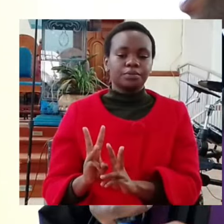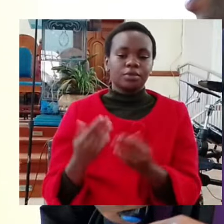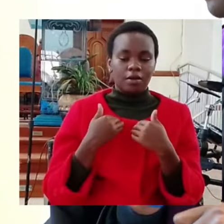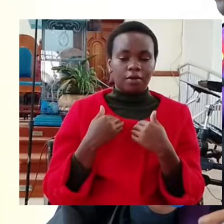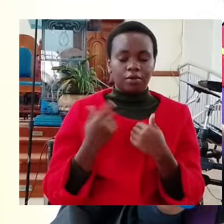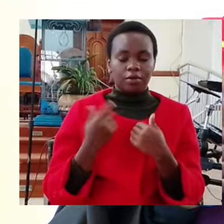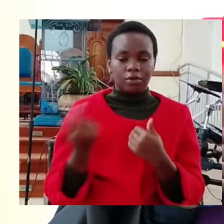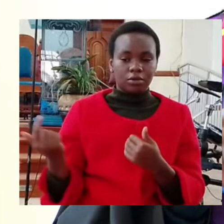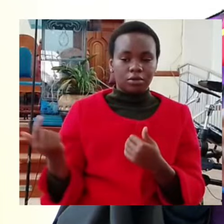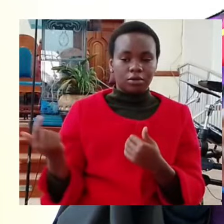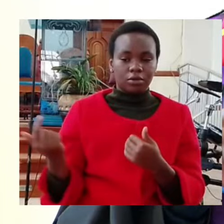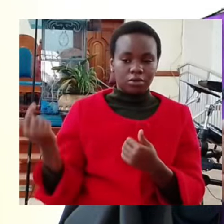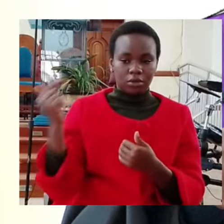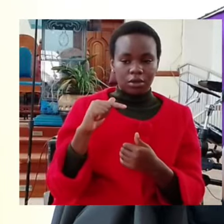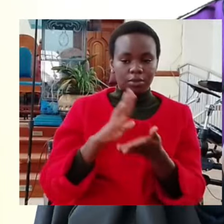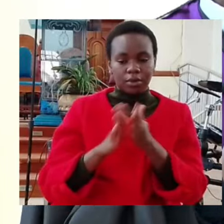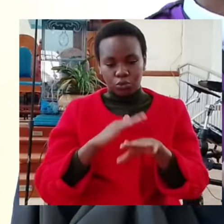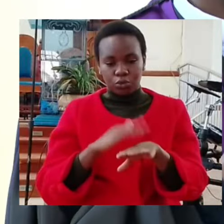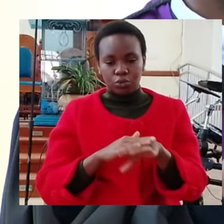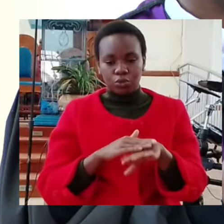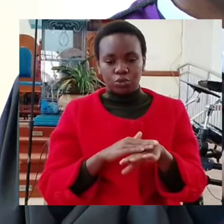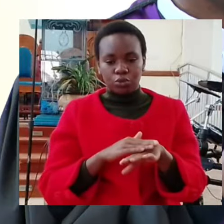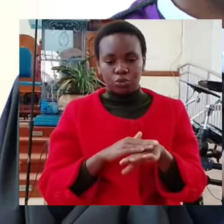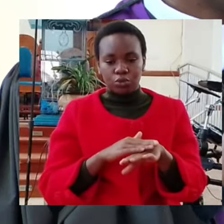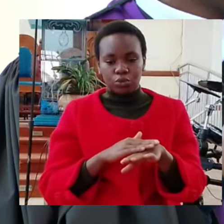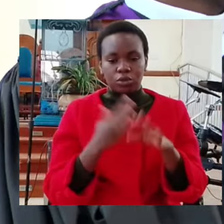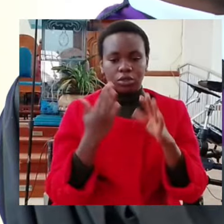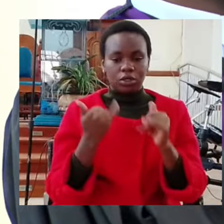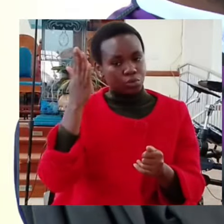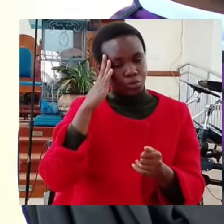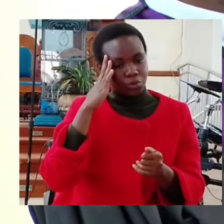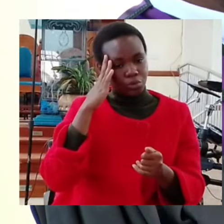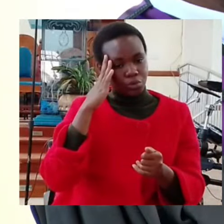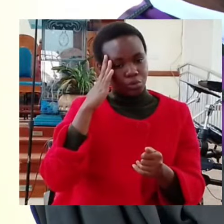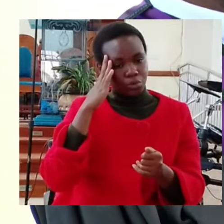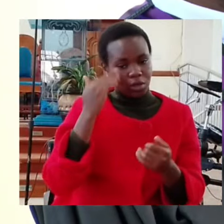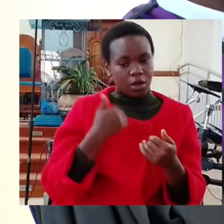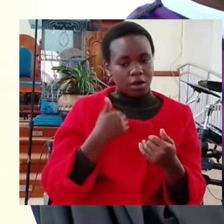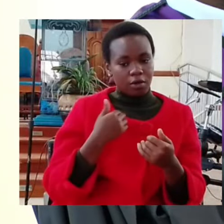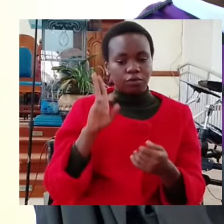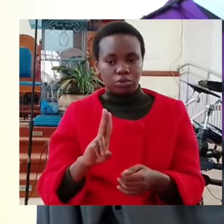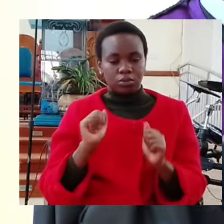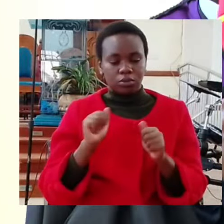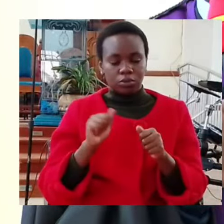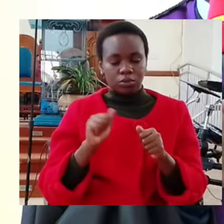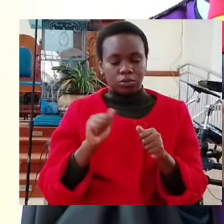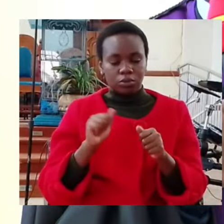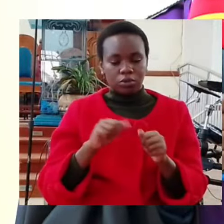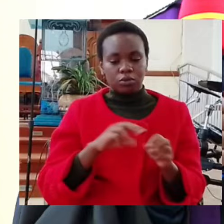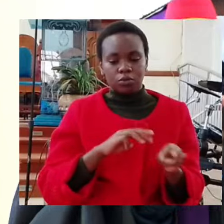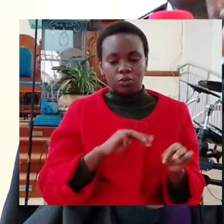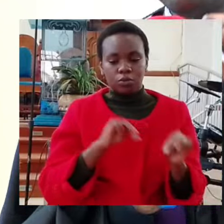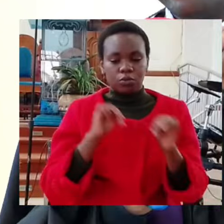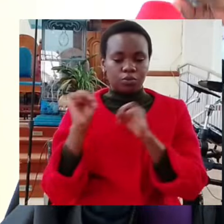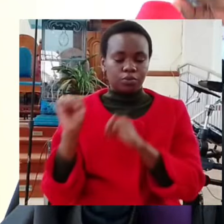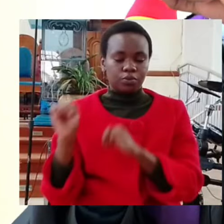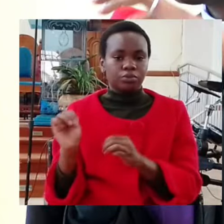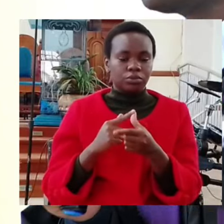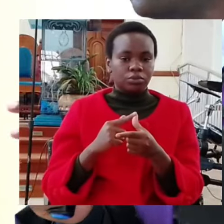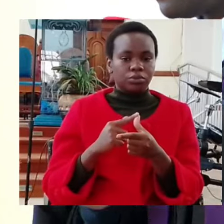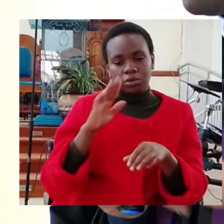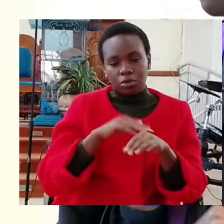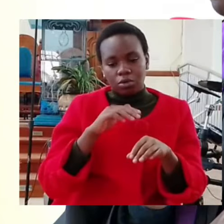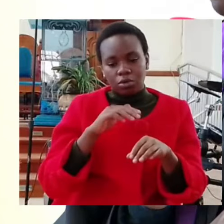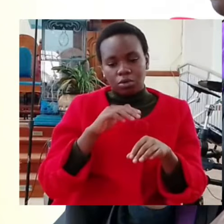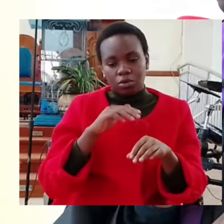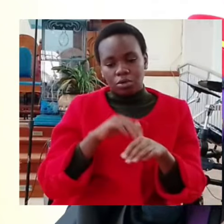njegega. Icio ciui haria hetho ithagio mihehenjero ikoumari. Totigete, ishishiena meheje,